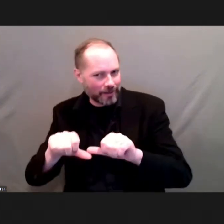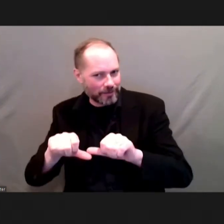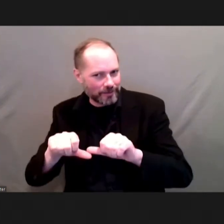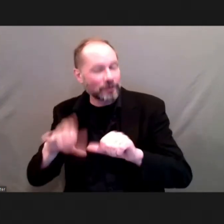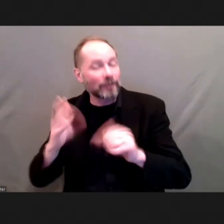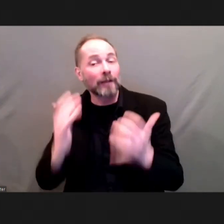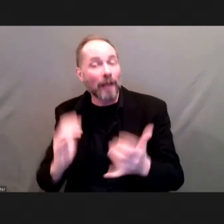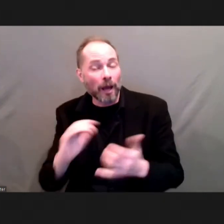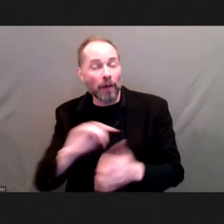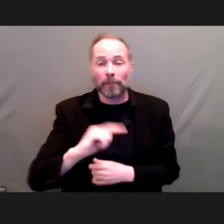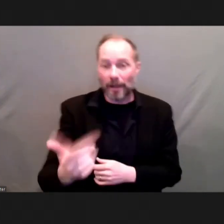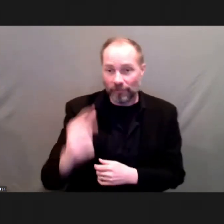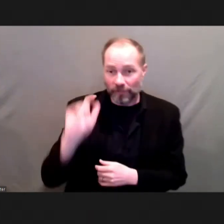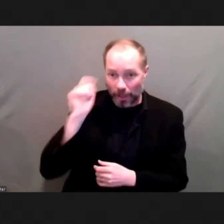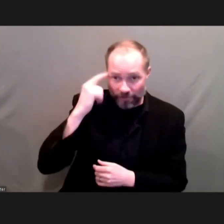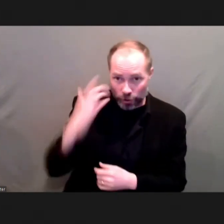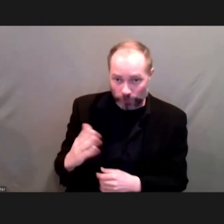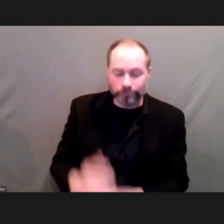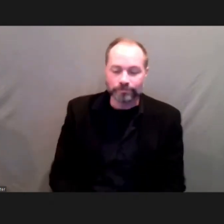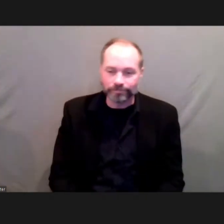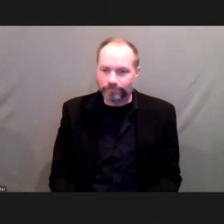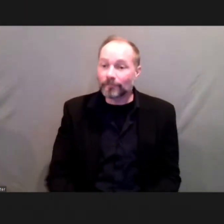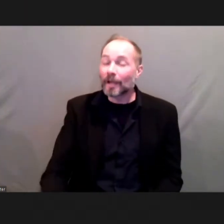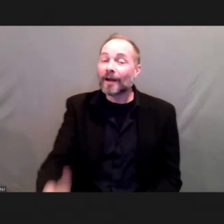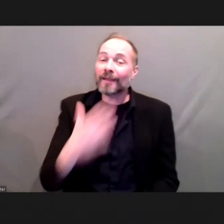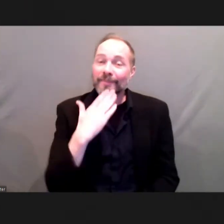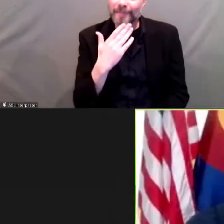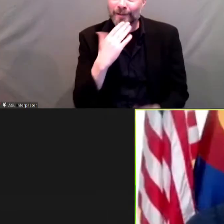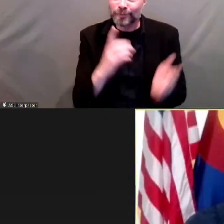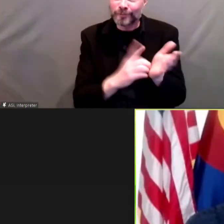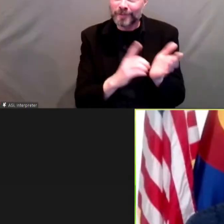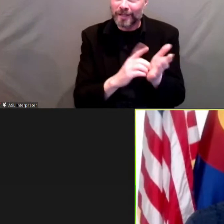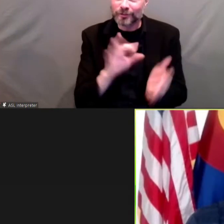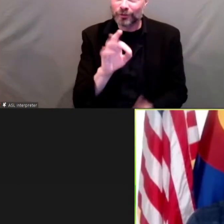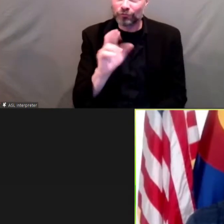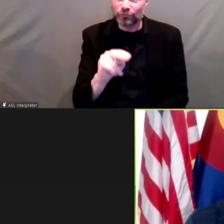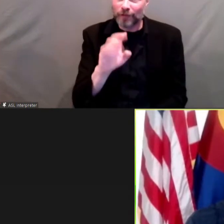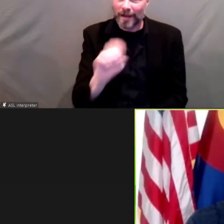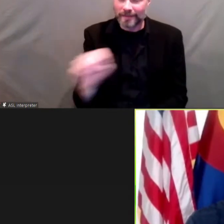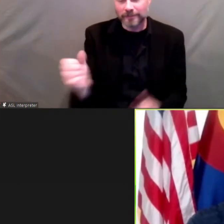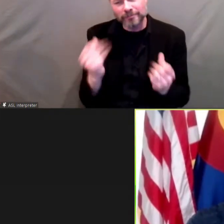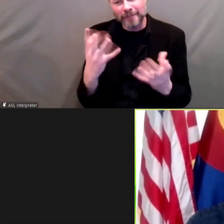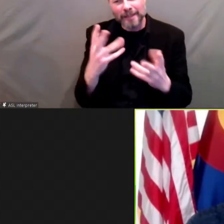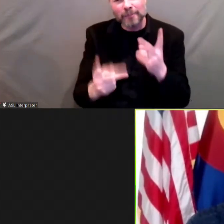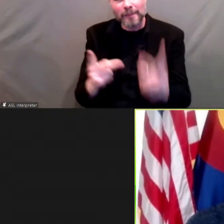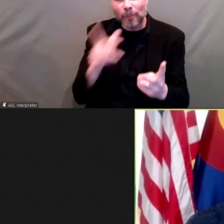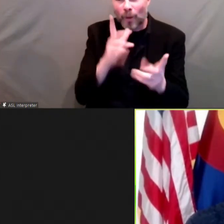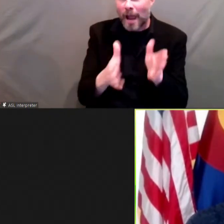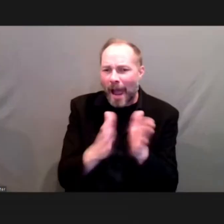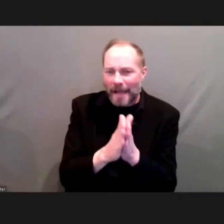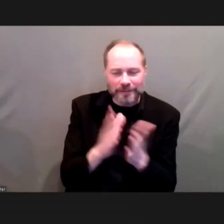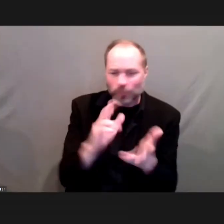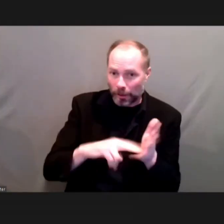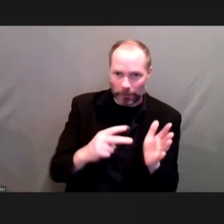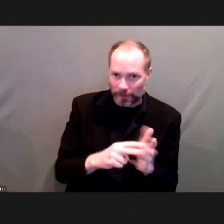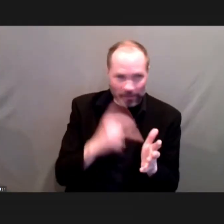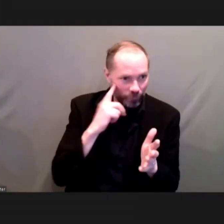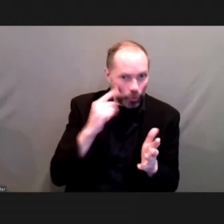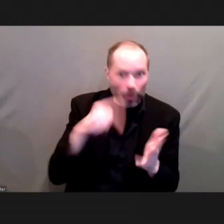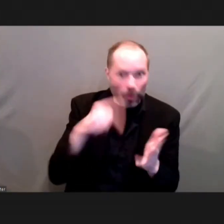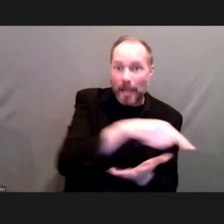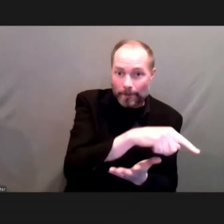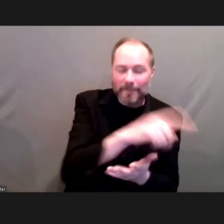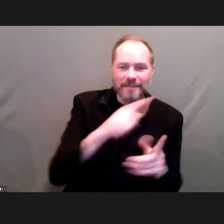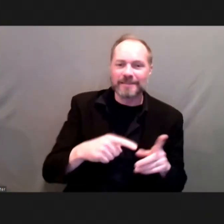to you, Gov. Thank you, Dr. France. A lot of people were really asking questions about what it means for them, especially with